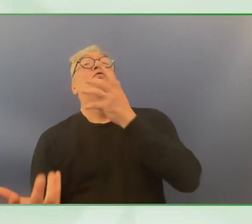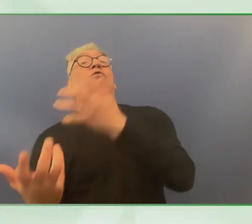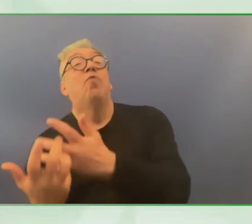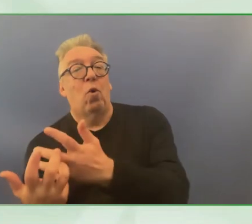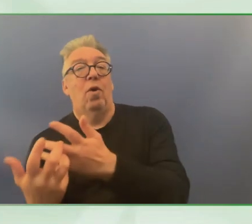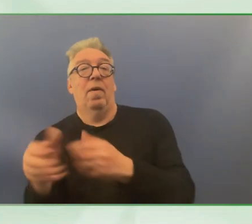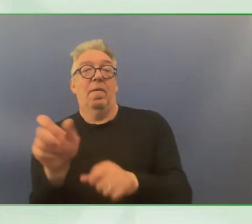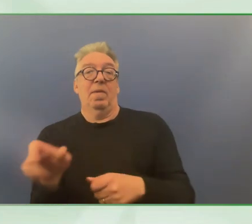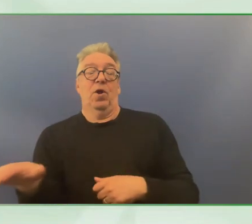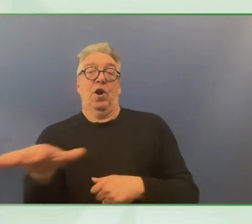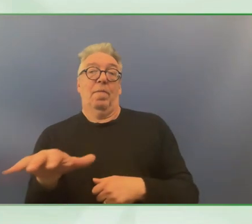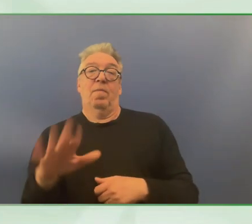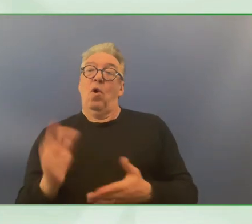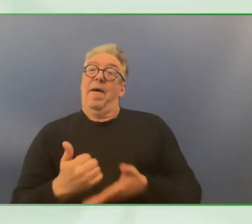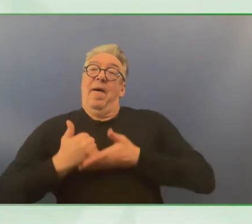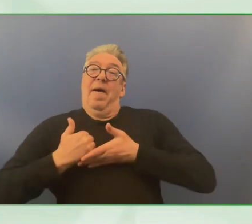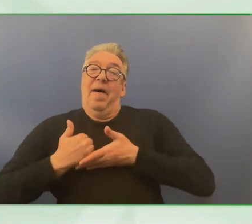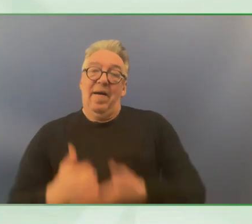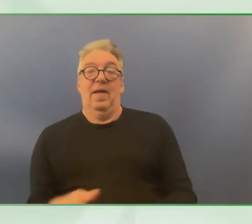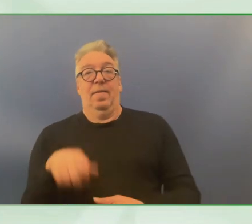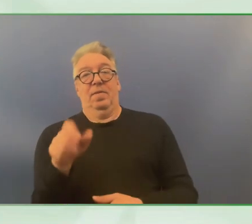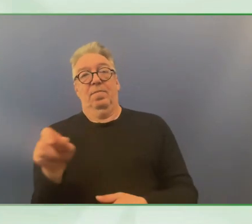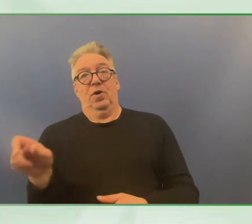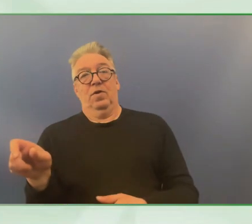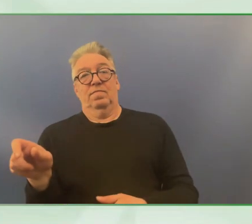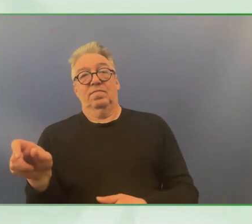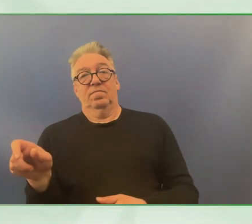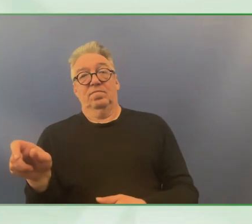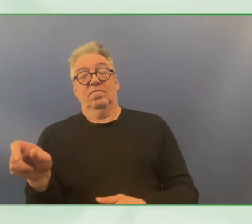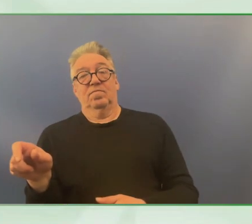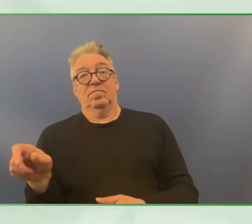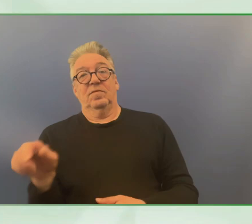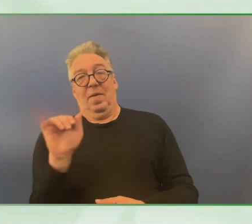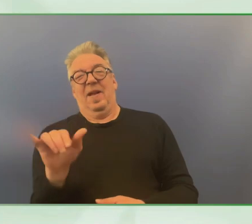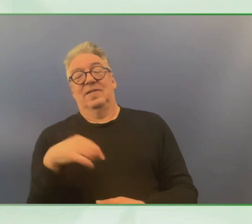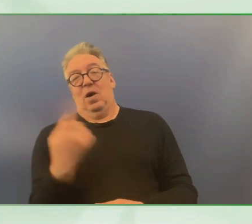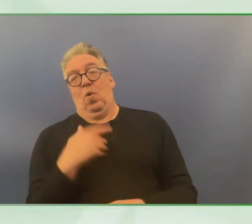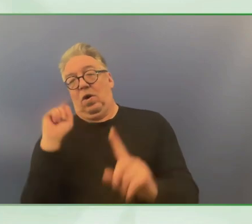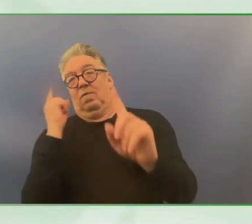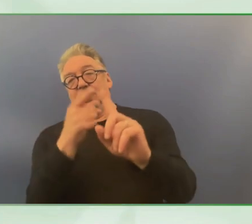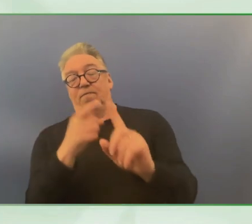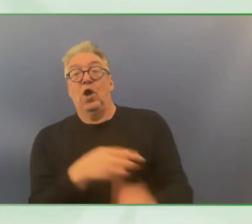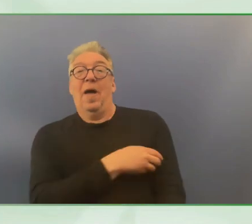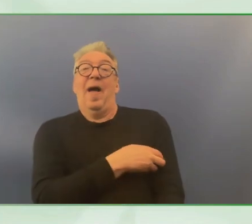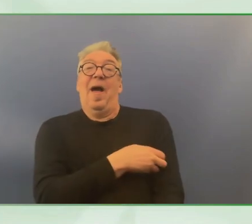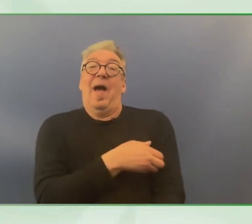serving the people is a main intent of Zero Project and Enable India collaboration. Thank